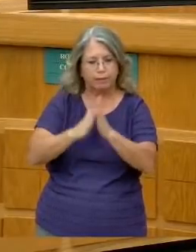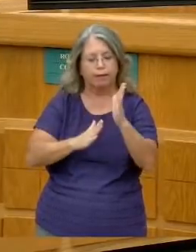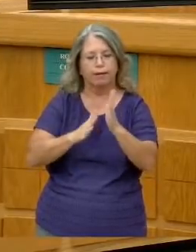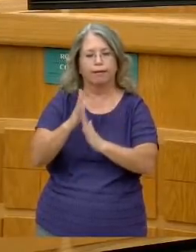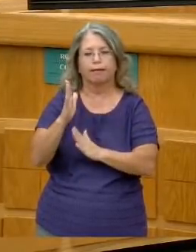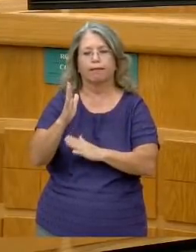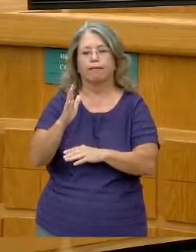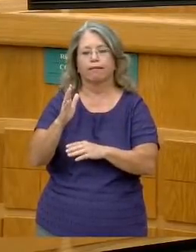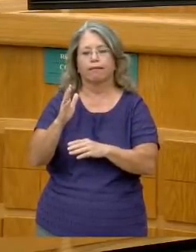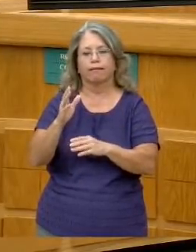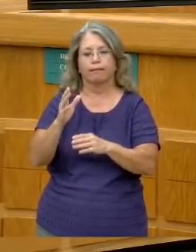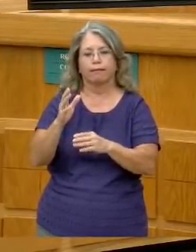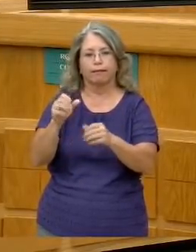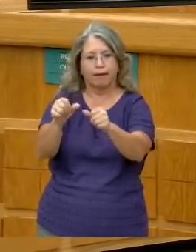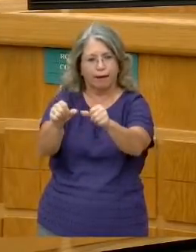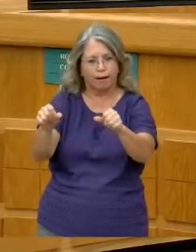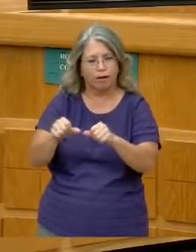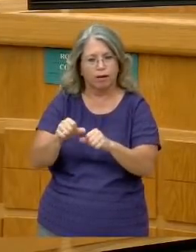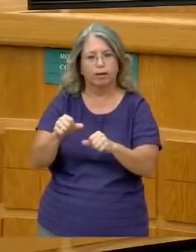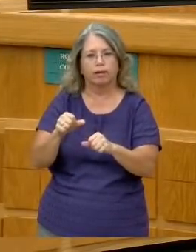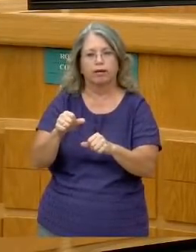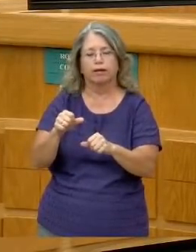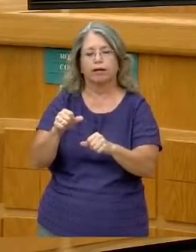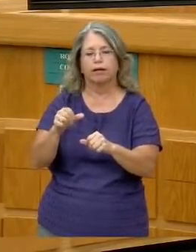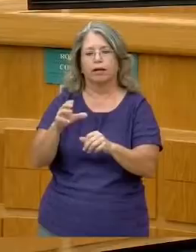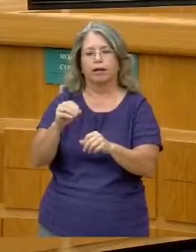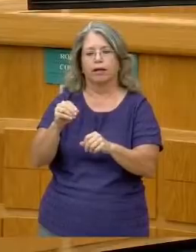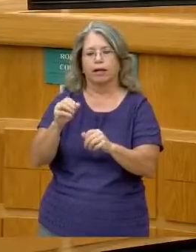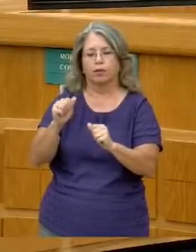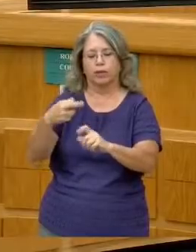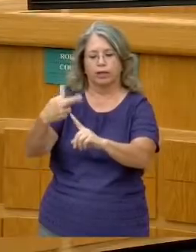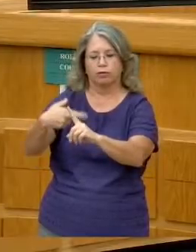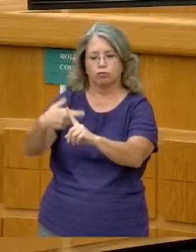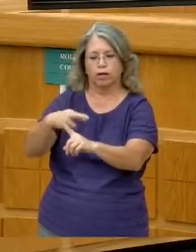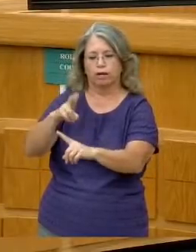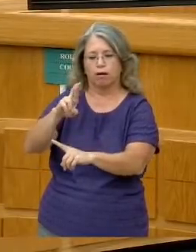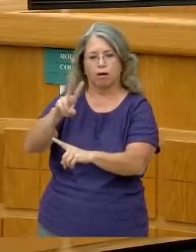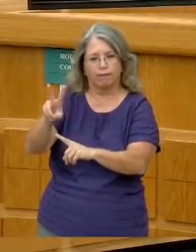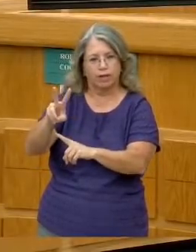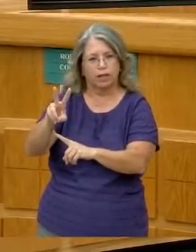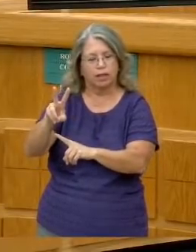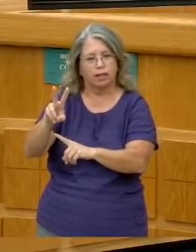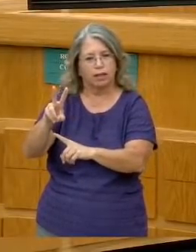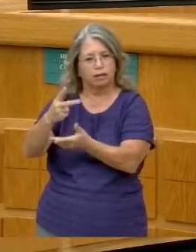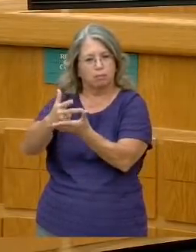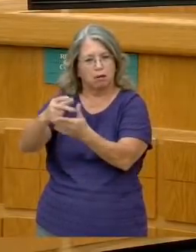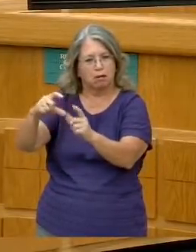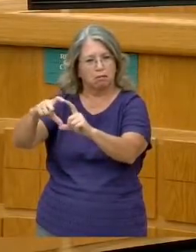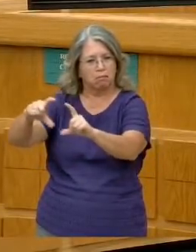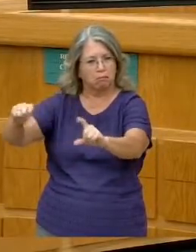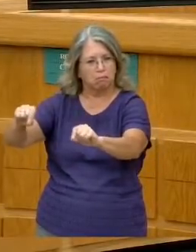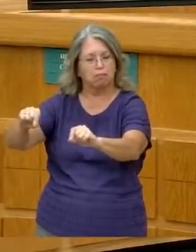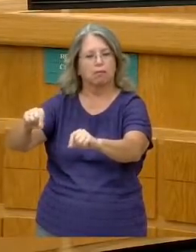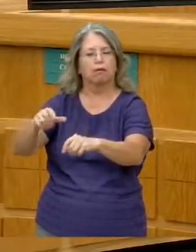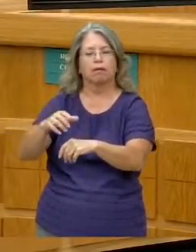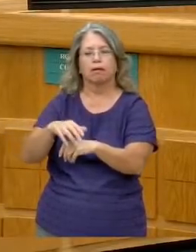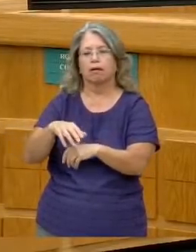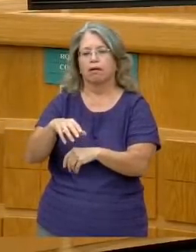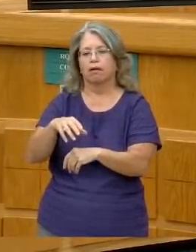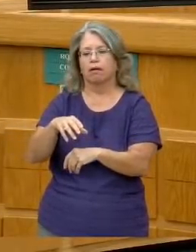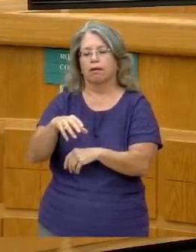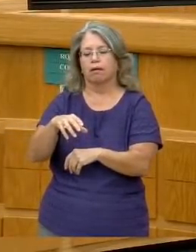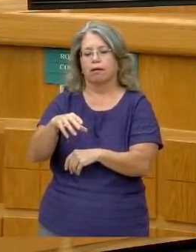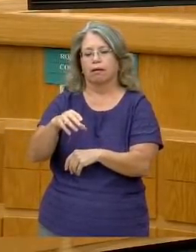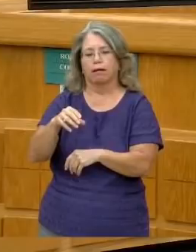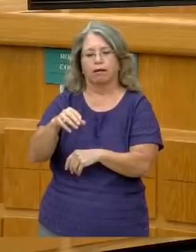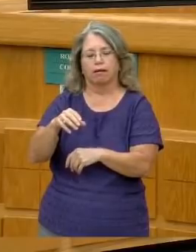and a ability to rent slips for RV or overnight tenting. All those will be closed for